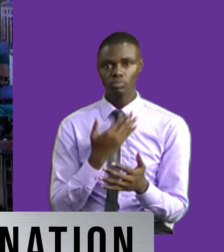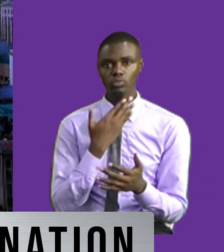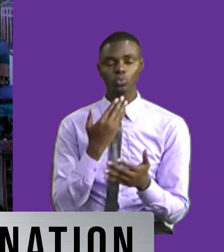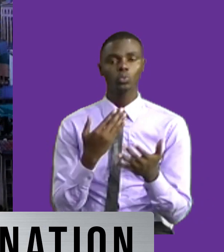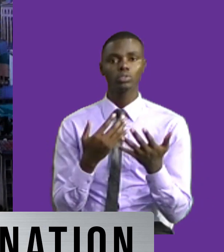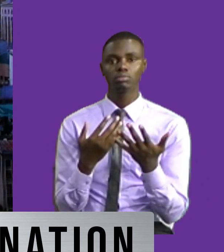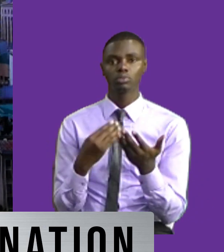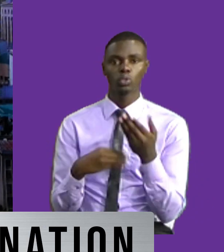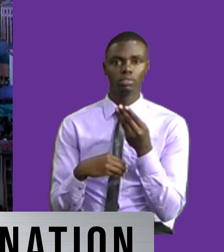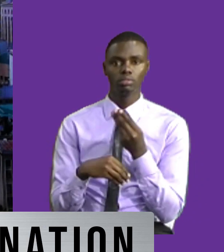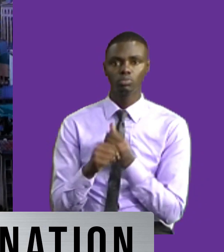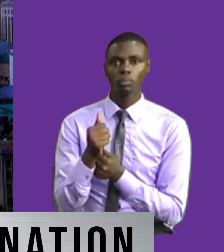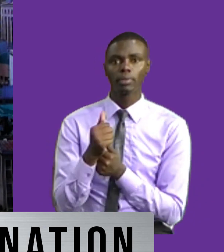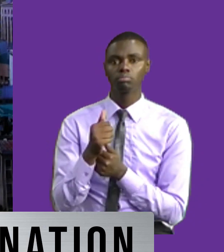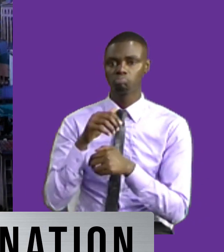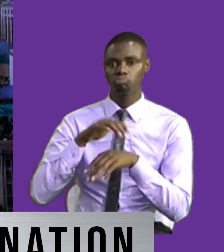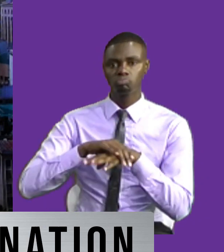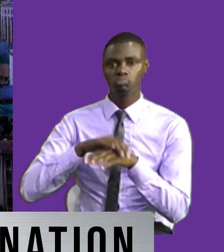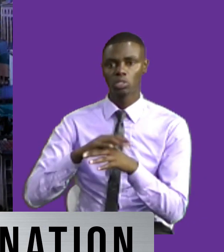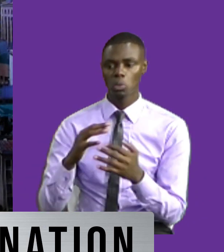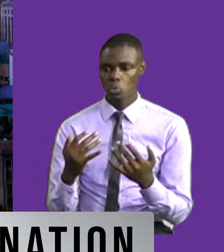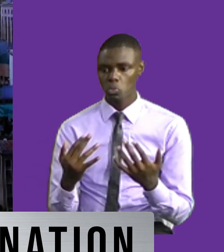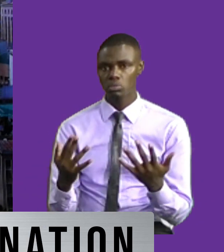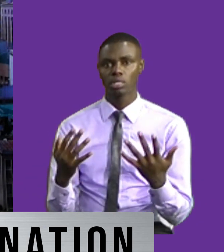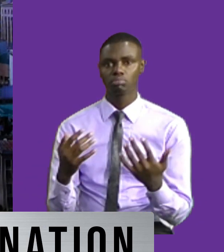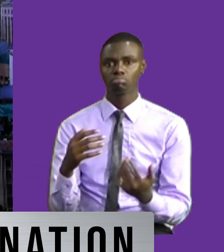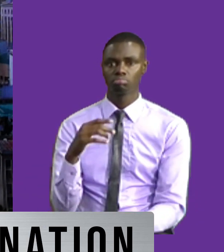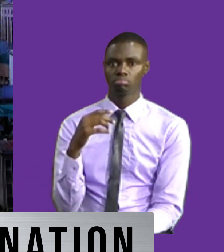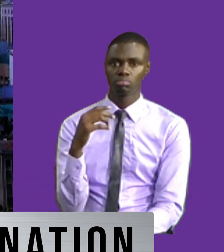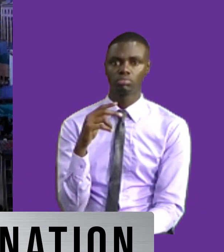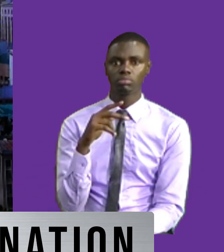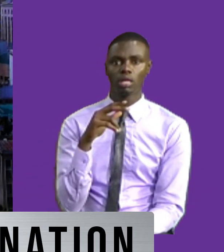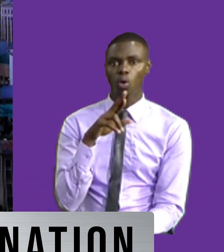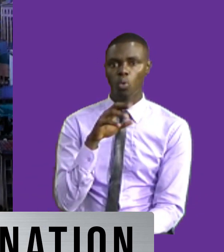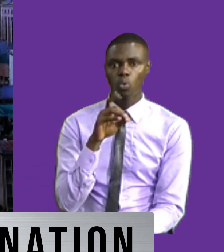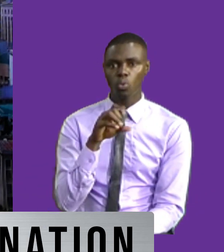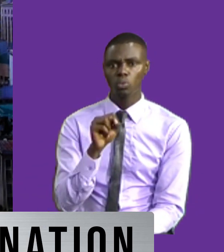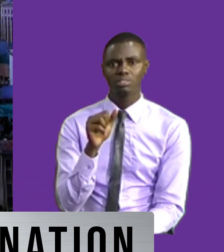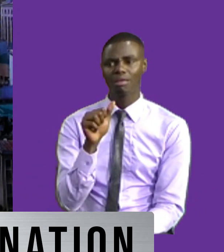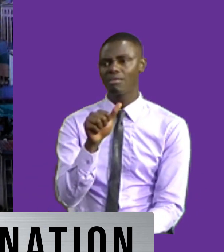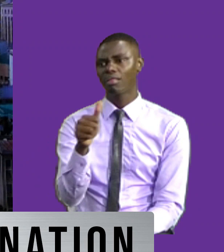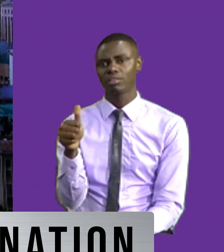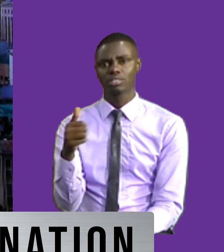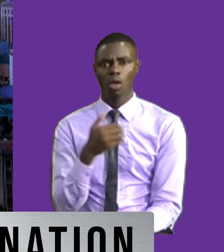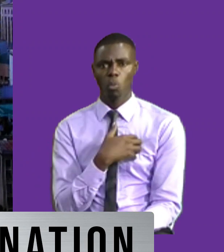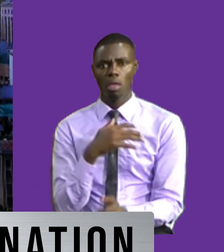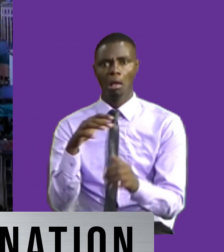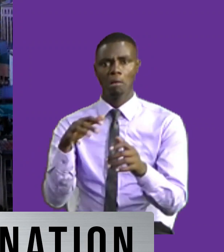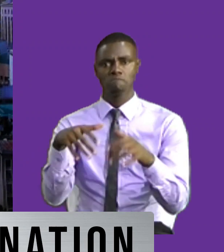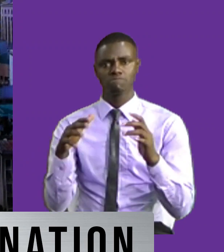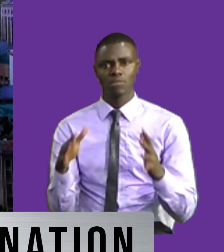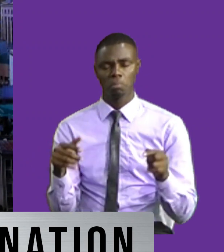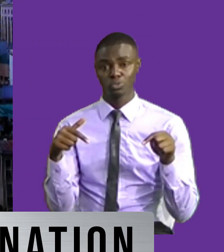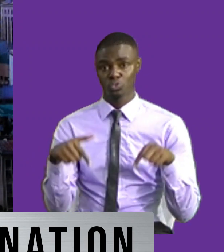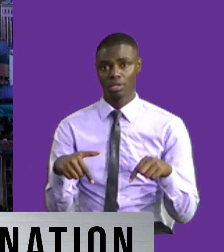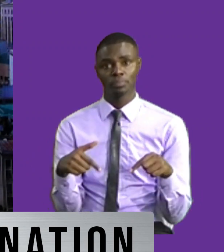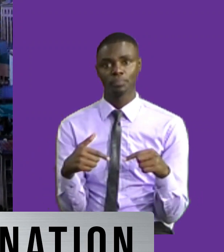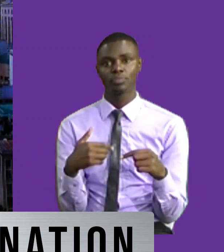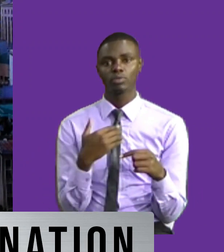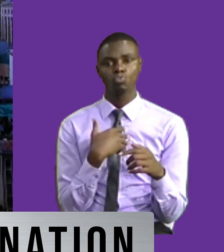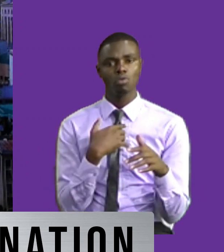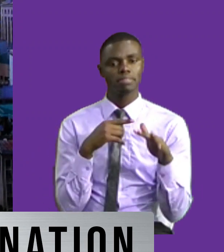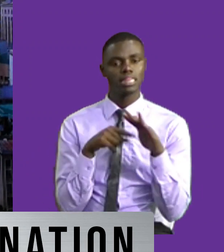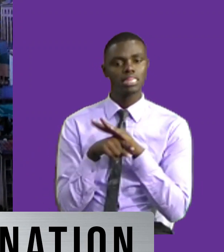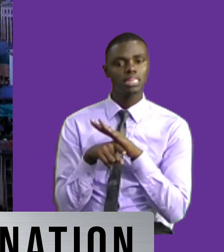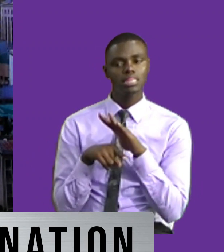of good grass like pomerods and others. And we've got farmers today who have entered